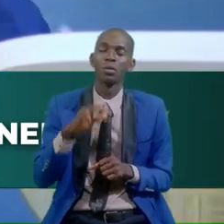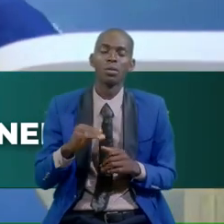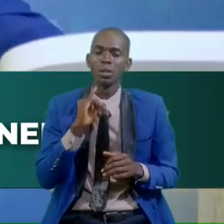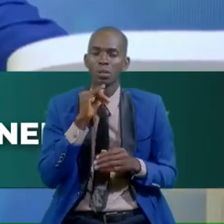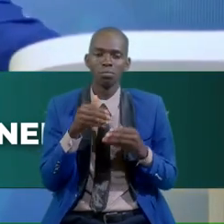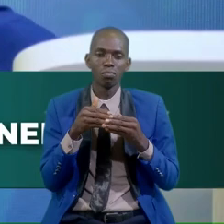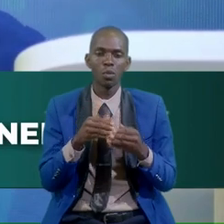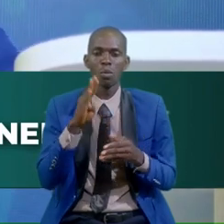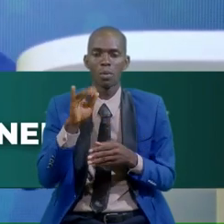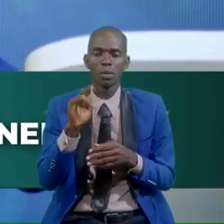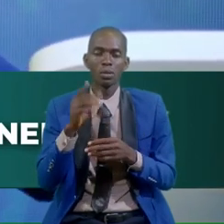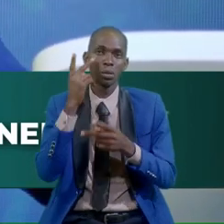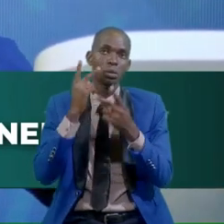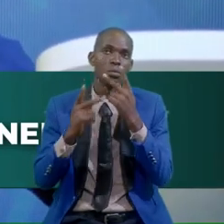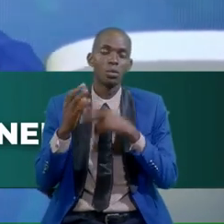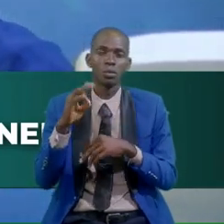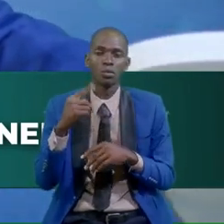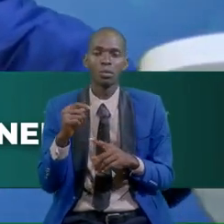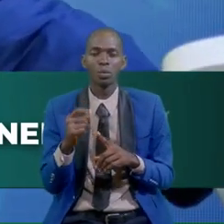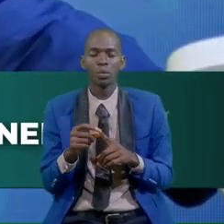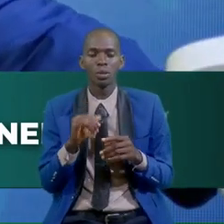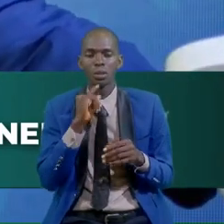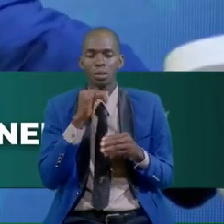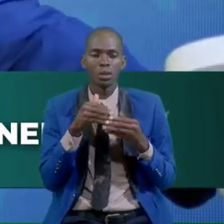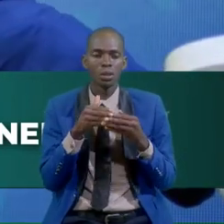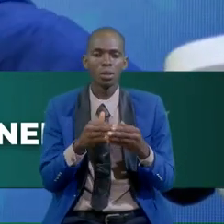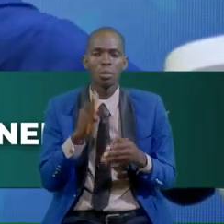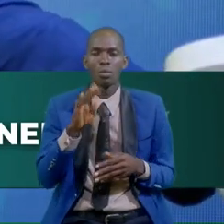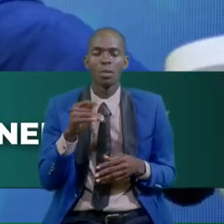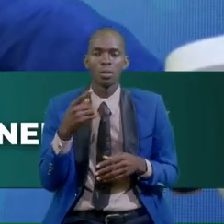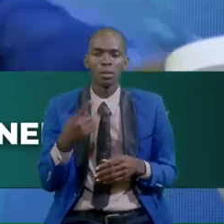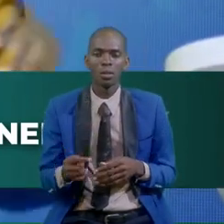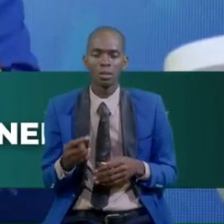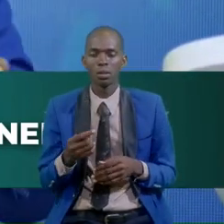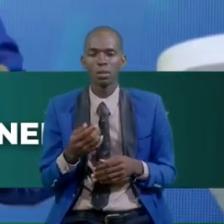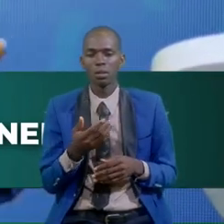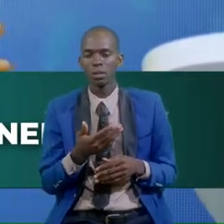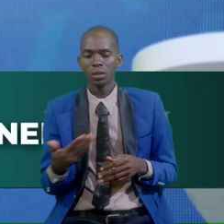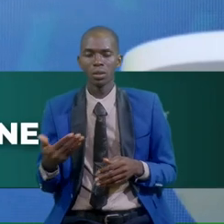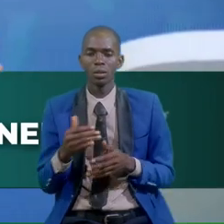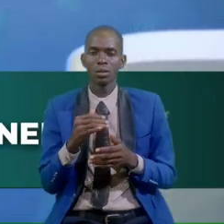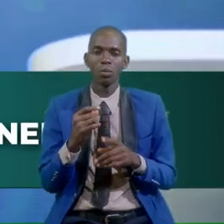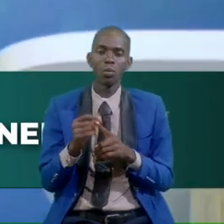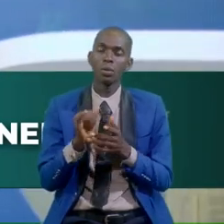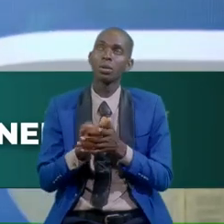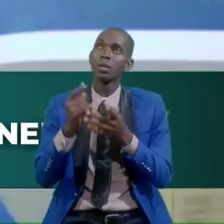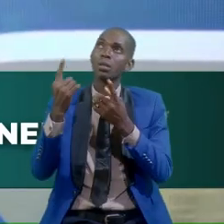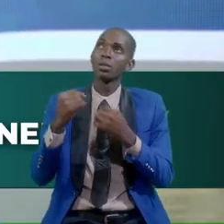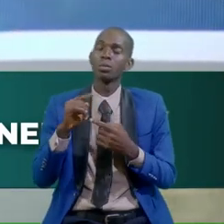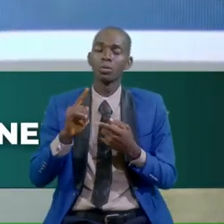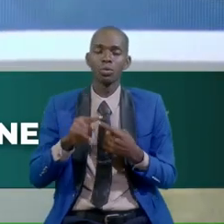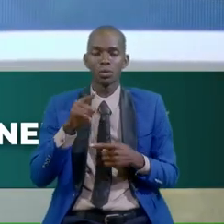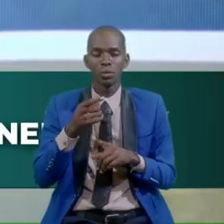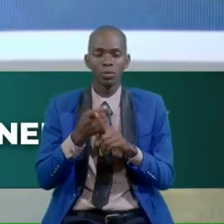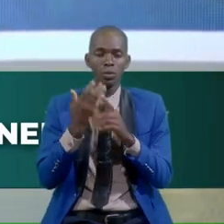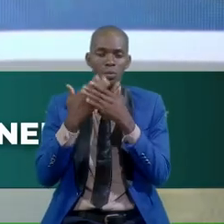of the word, is guided by the proclamation that came to him from heaven. He makes his